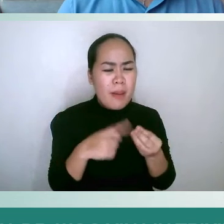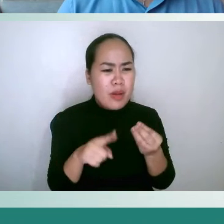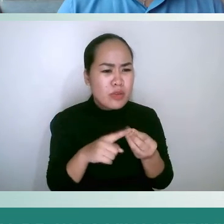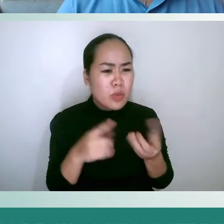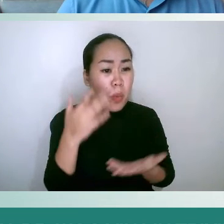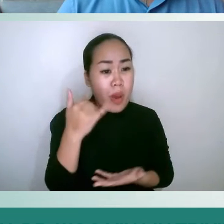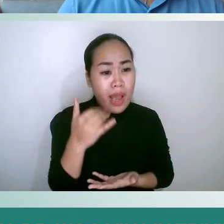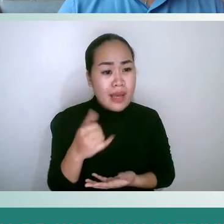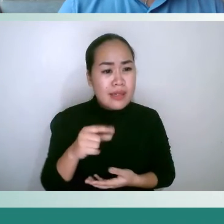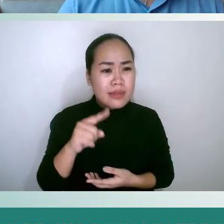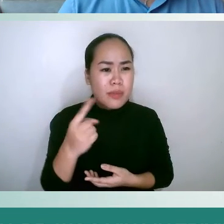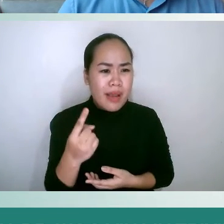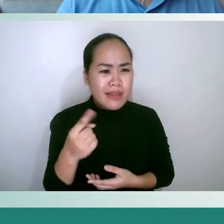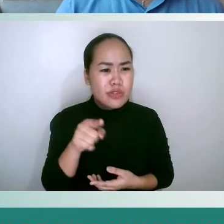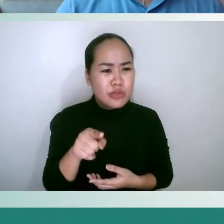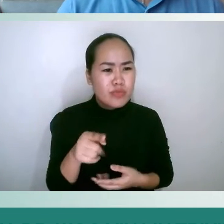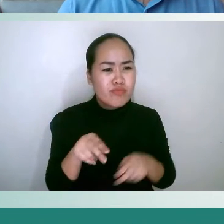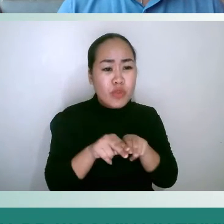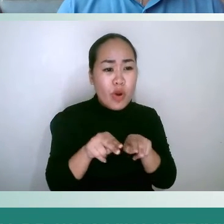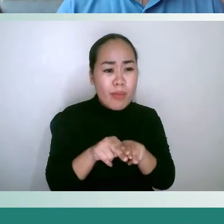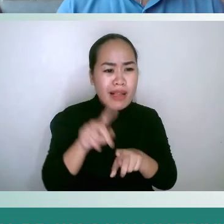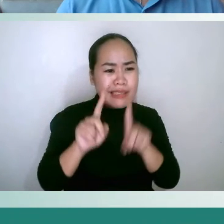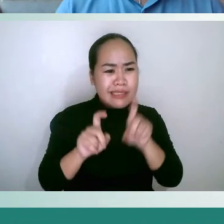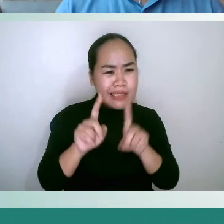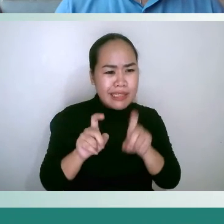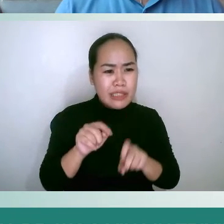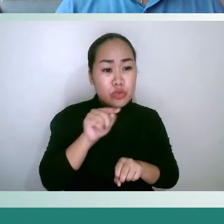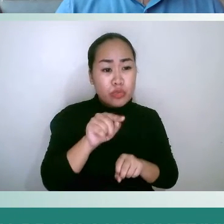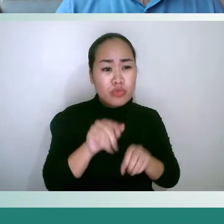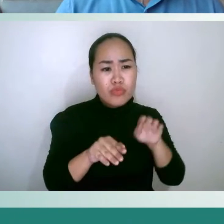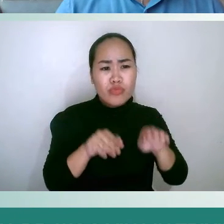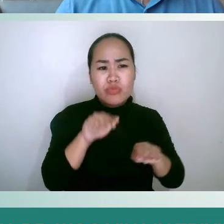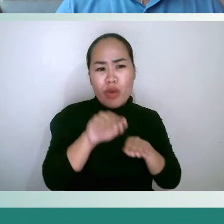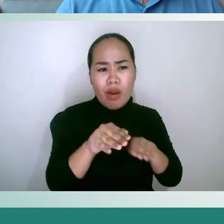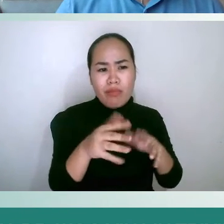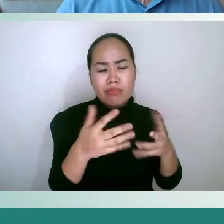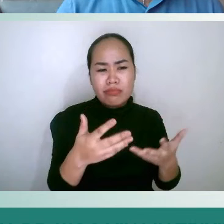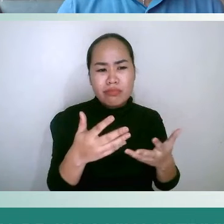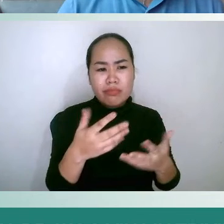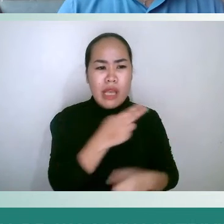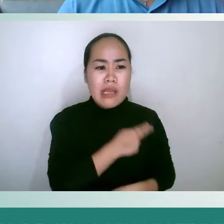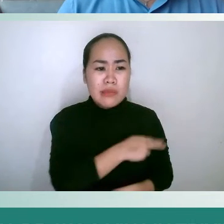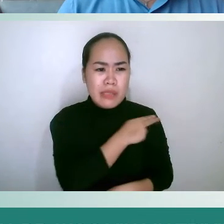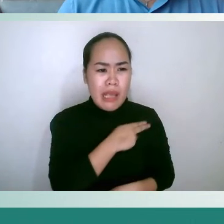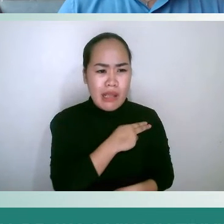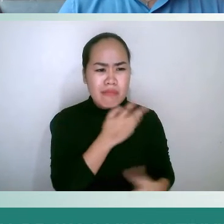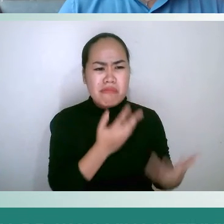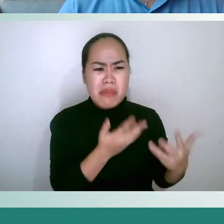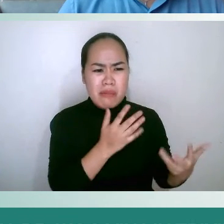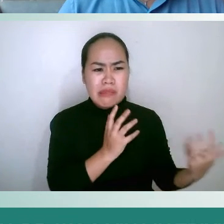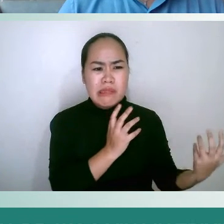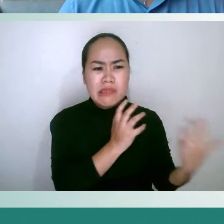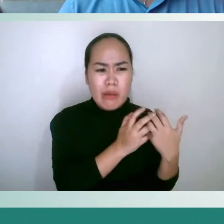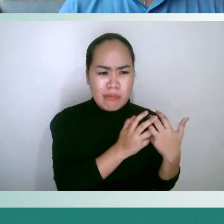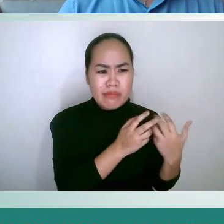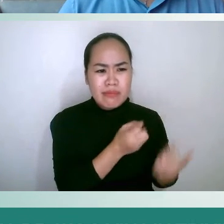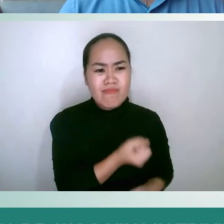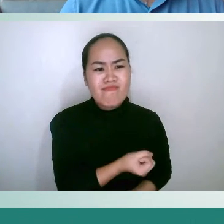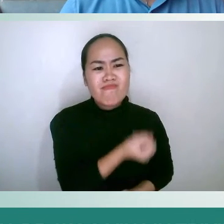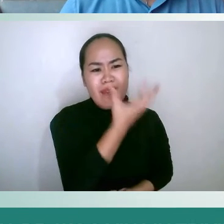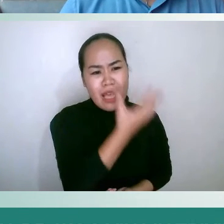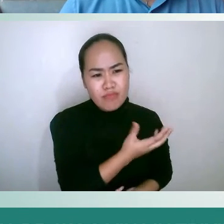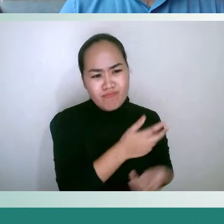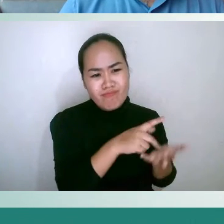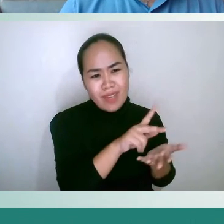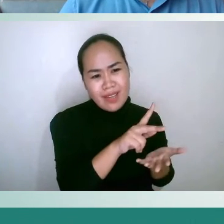you have an abnormal screen, you walk into a hospital, it may be associated with significant cost. So I think, Clarito,